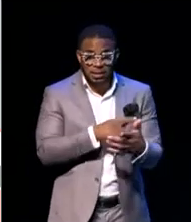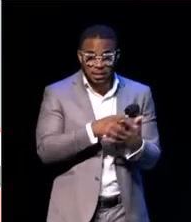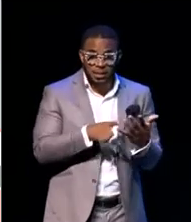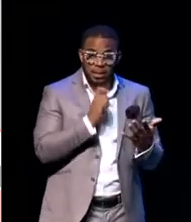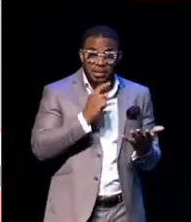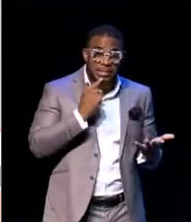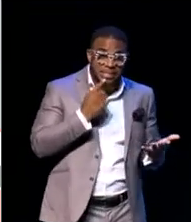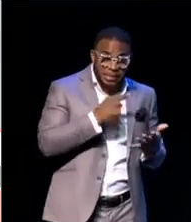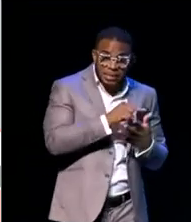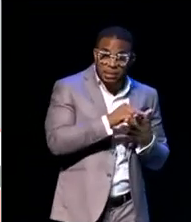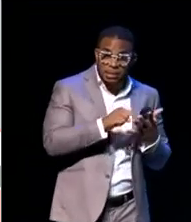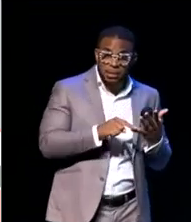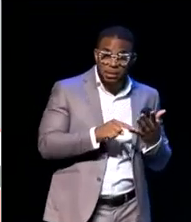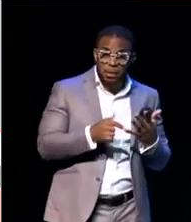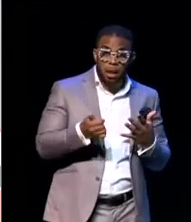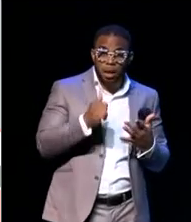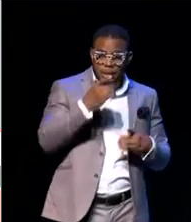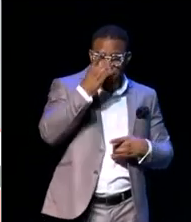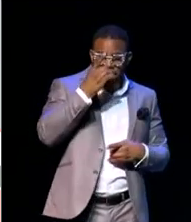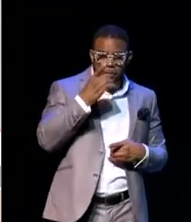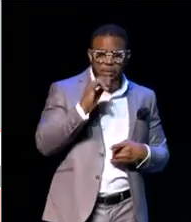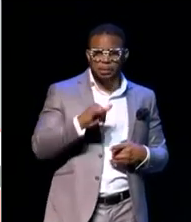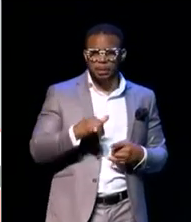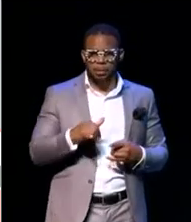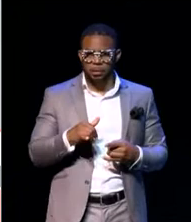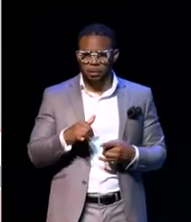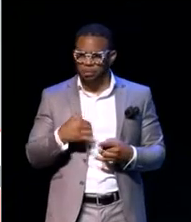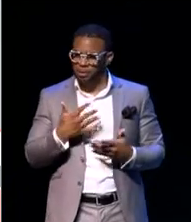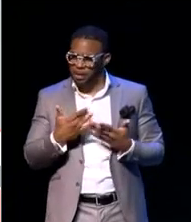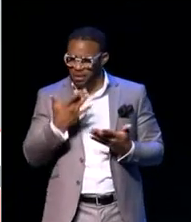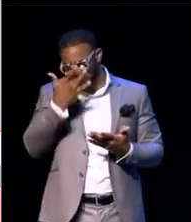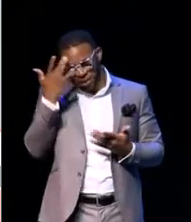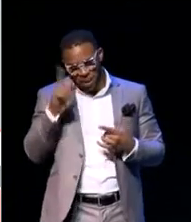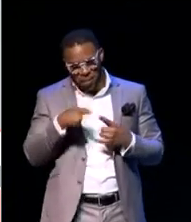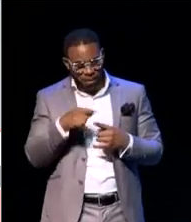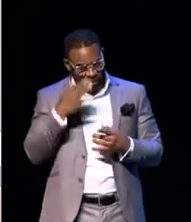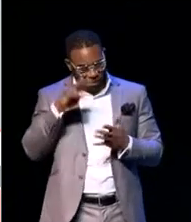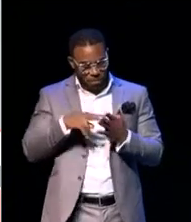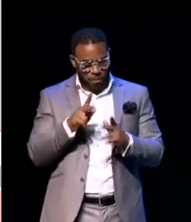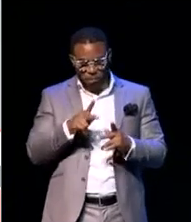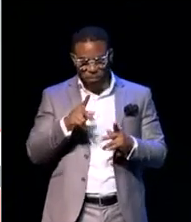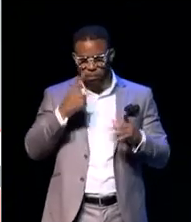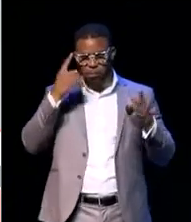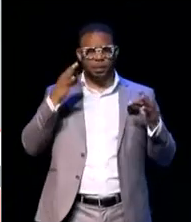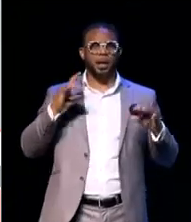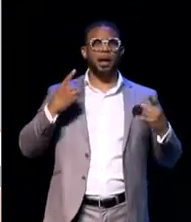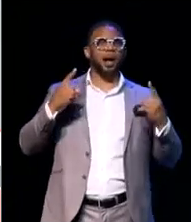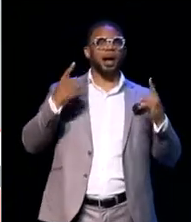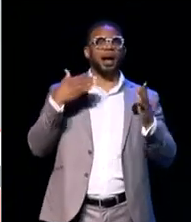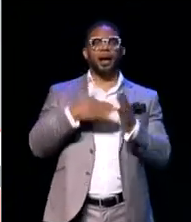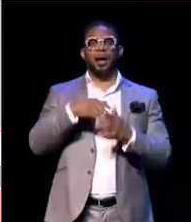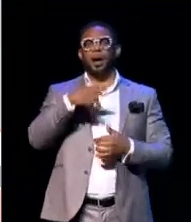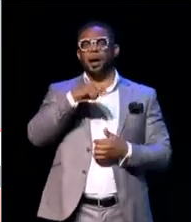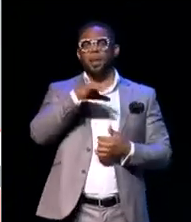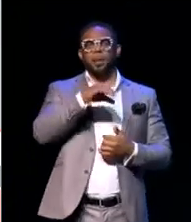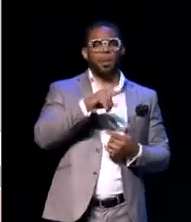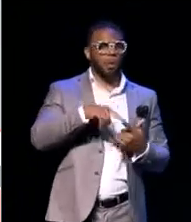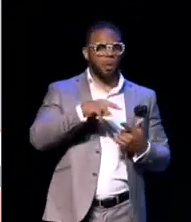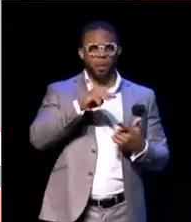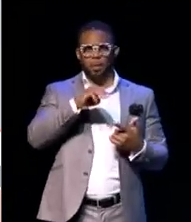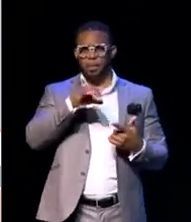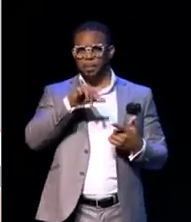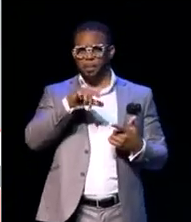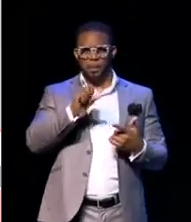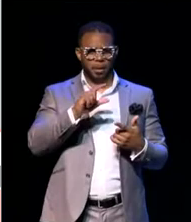these are serious diseases that we've kind of forgotten about. You know, people declared victory against polio and measles